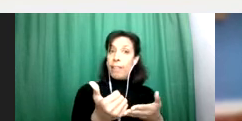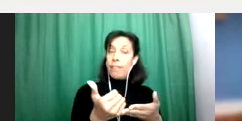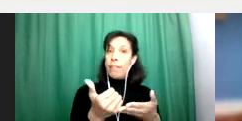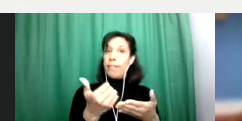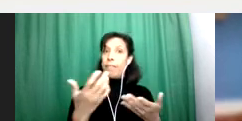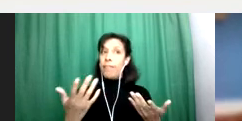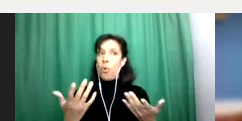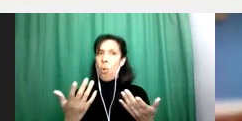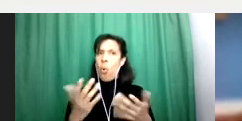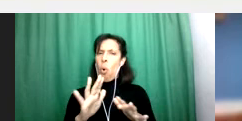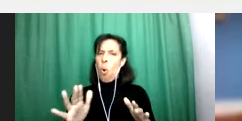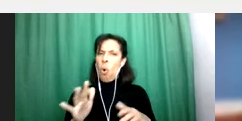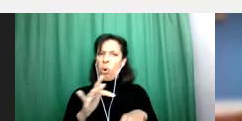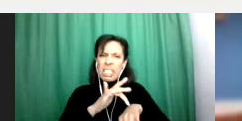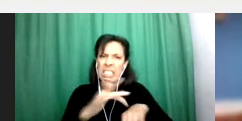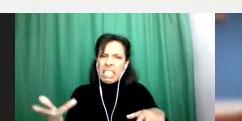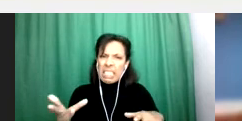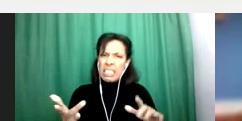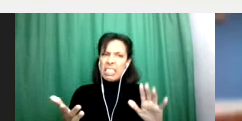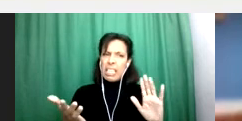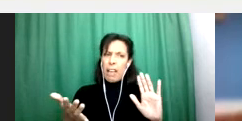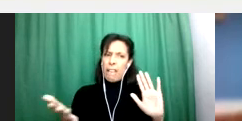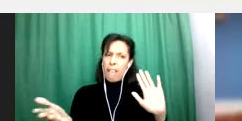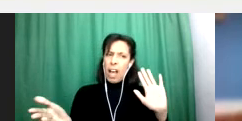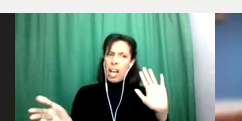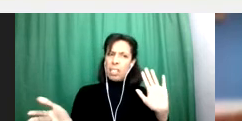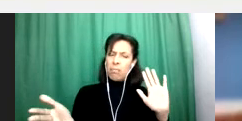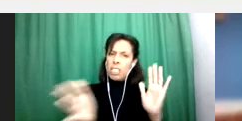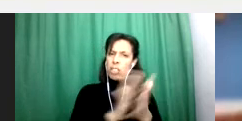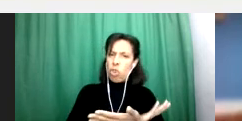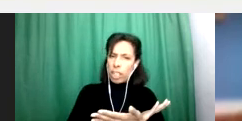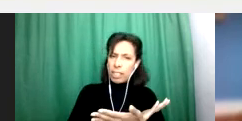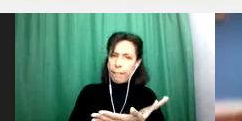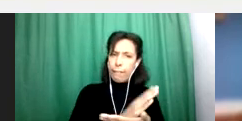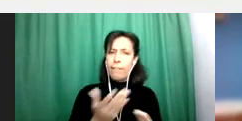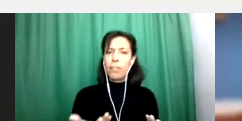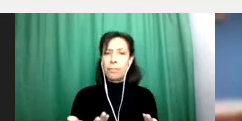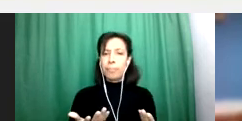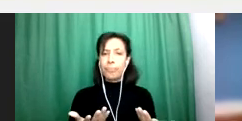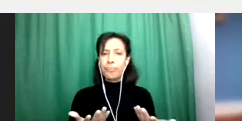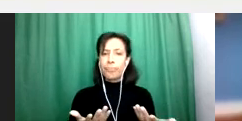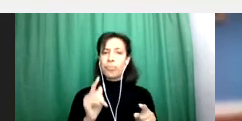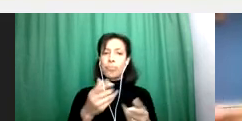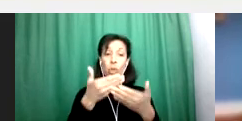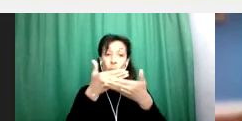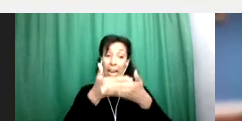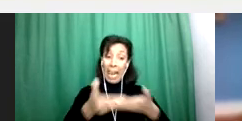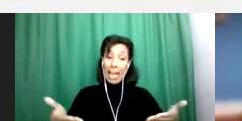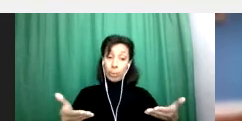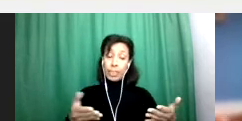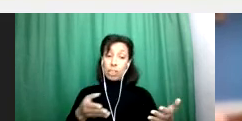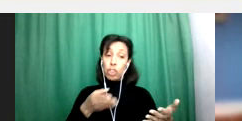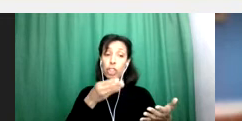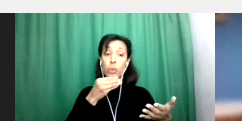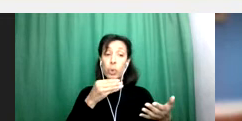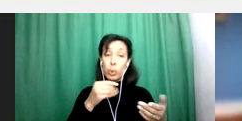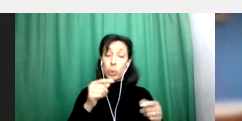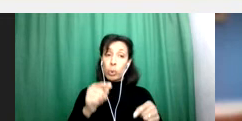destructive, if you like, the opposite of that? So is the language that the teacher is using sensitive and constructive? Sensitive